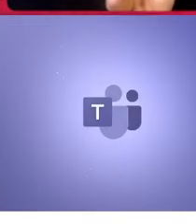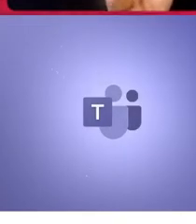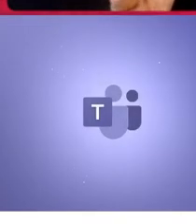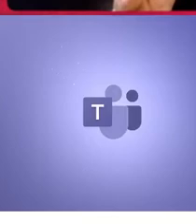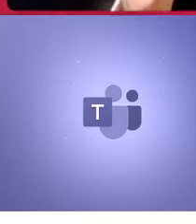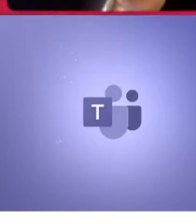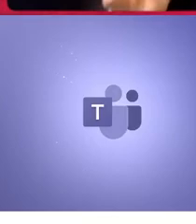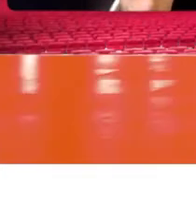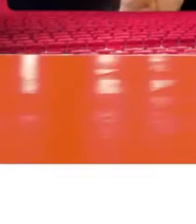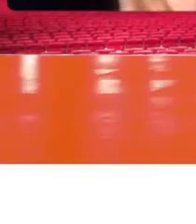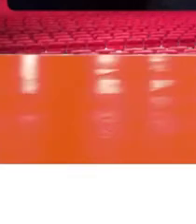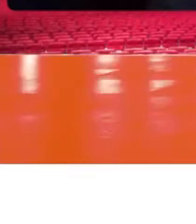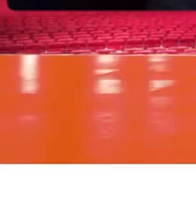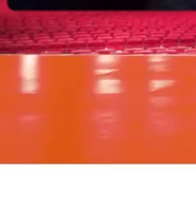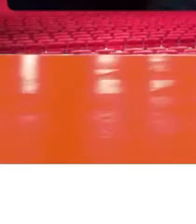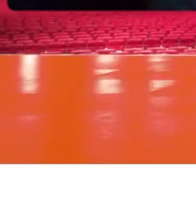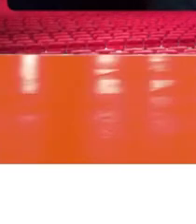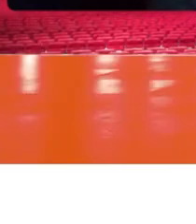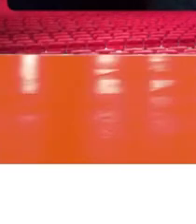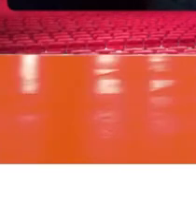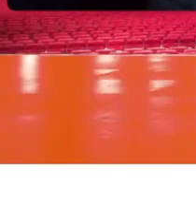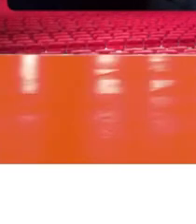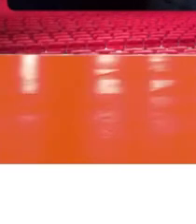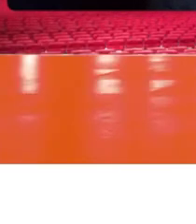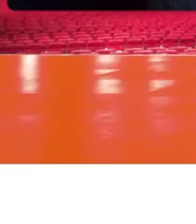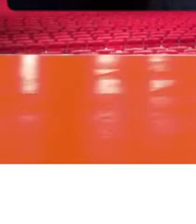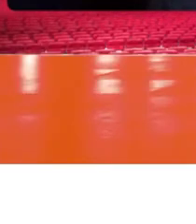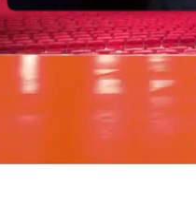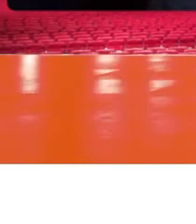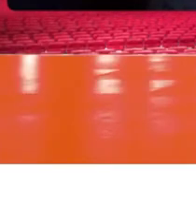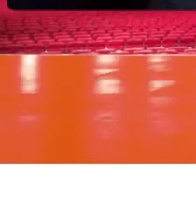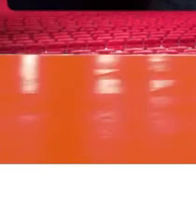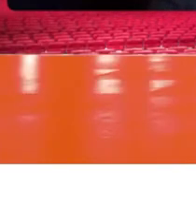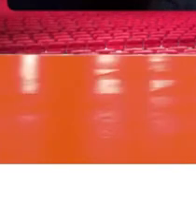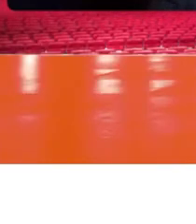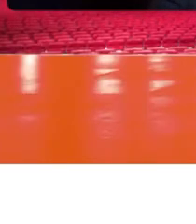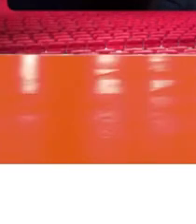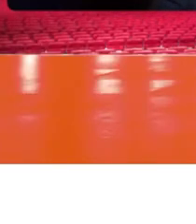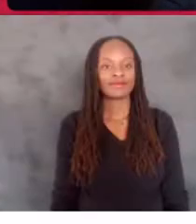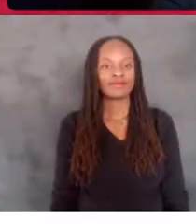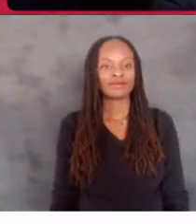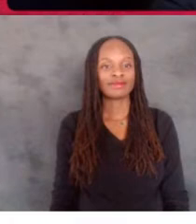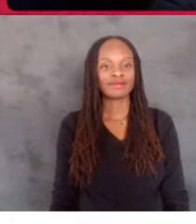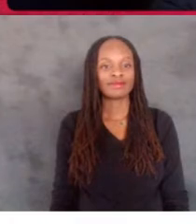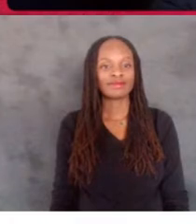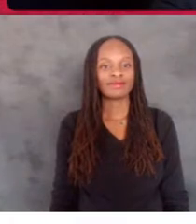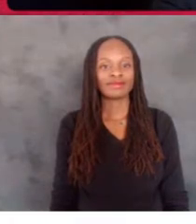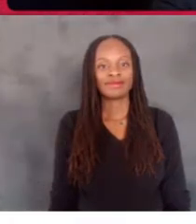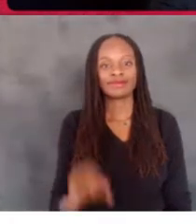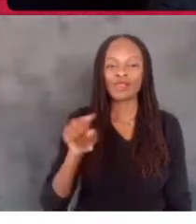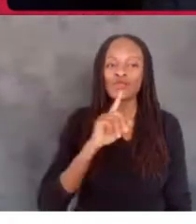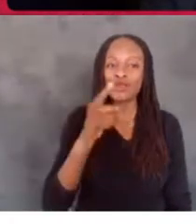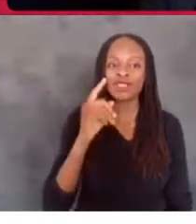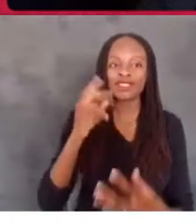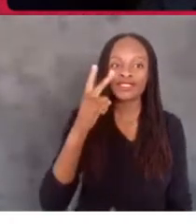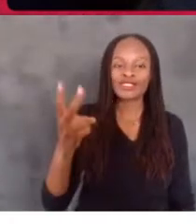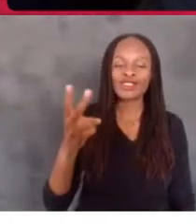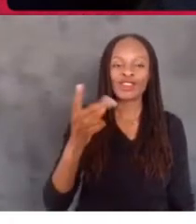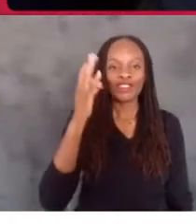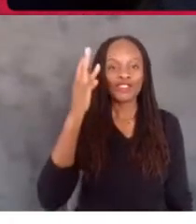You really did see the future then. We totally did. So... And it's such a great